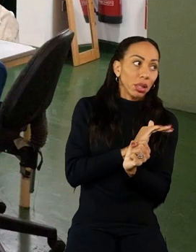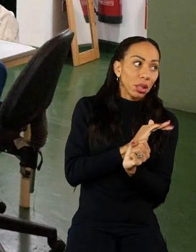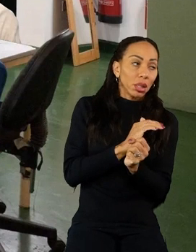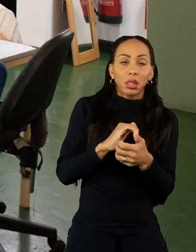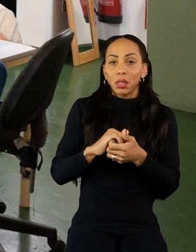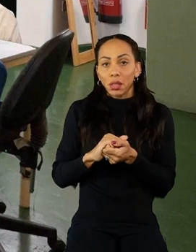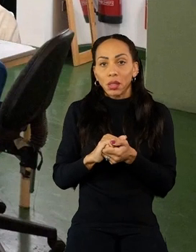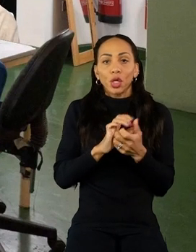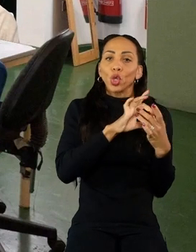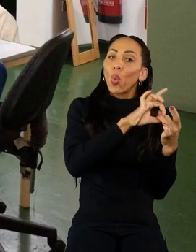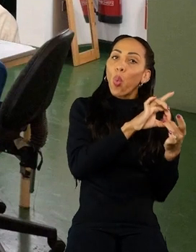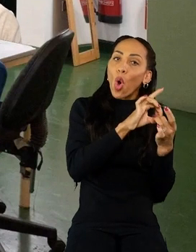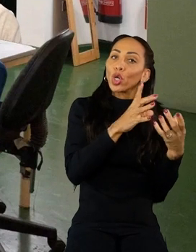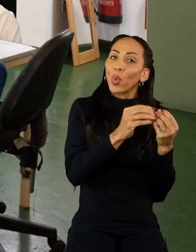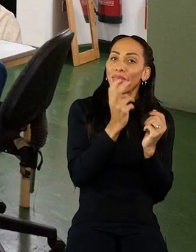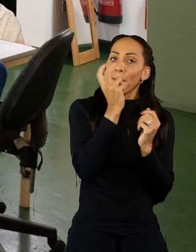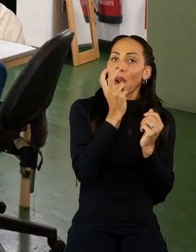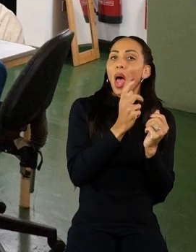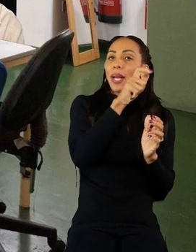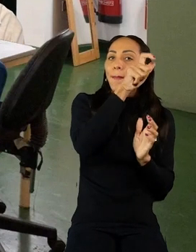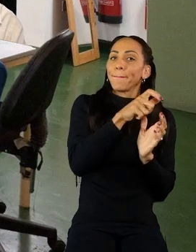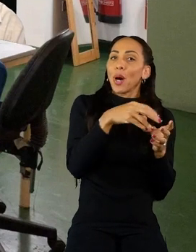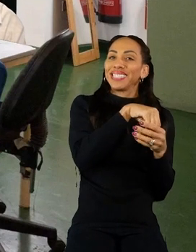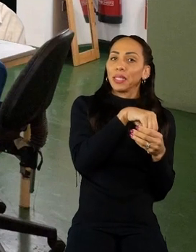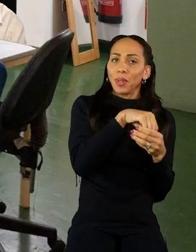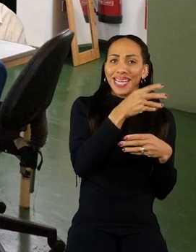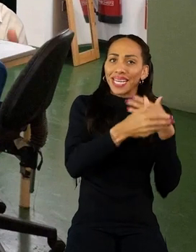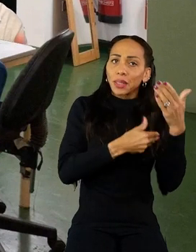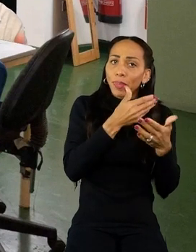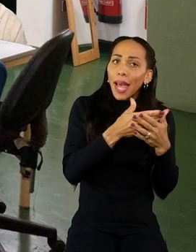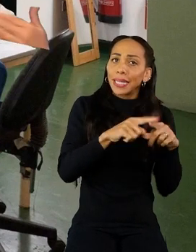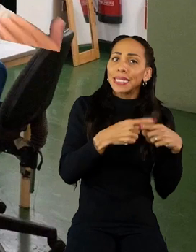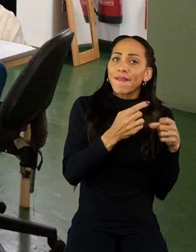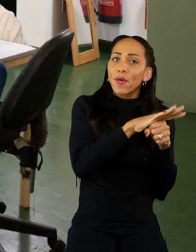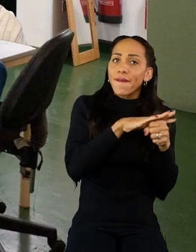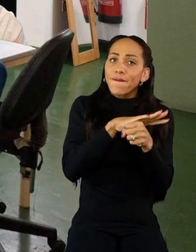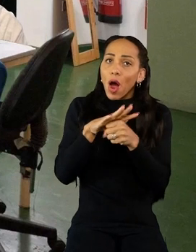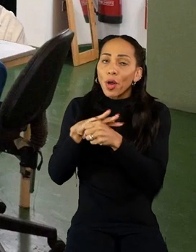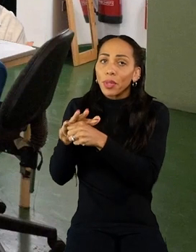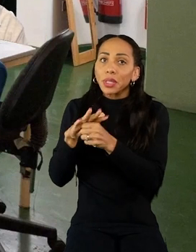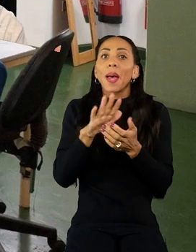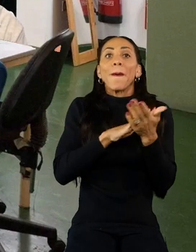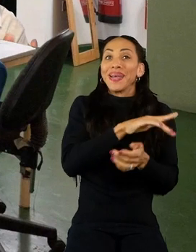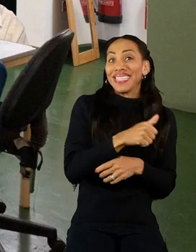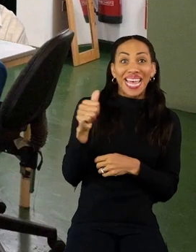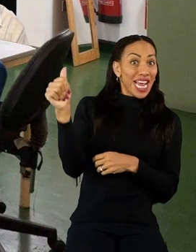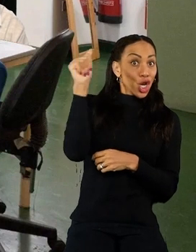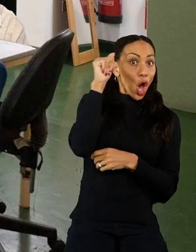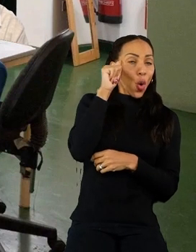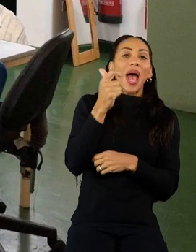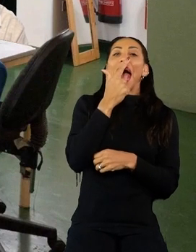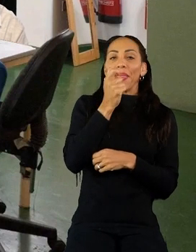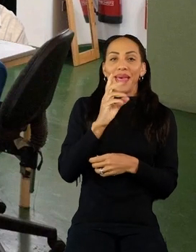Oh, and now we're going into the car, etc. But you've worked with the blind participants to